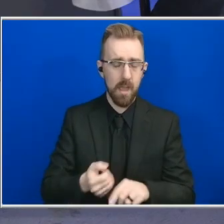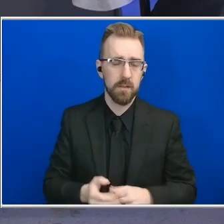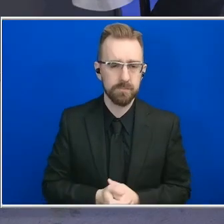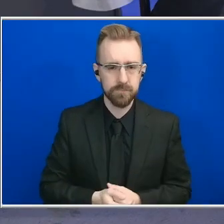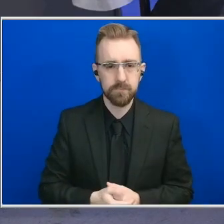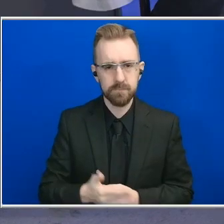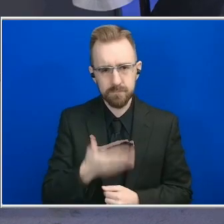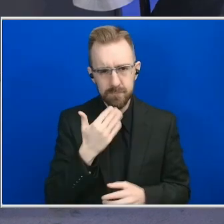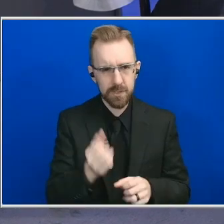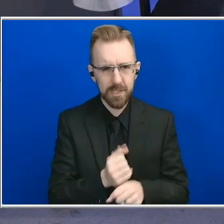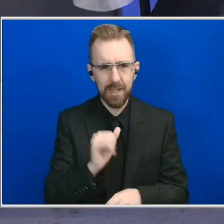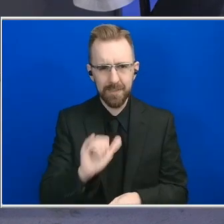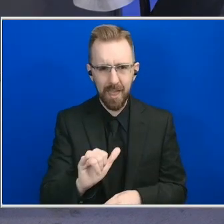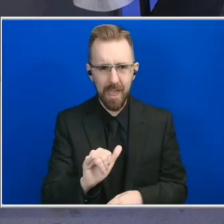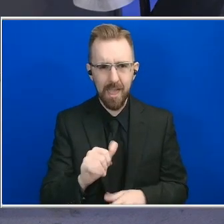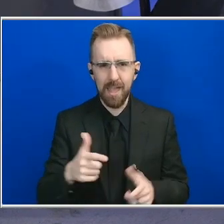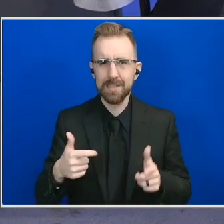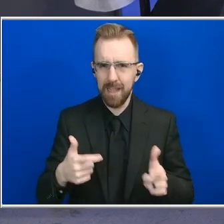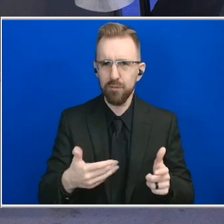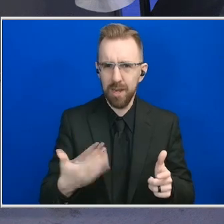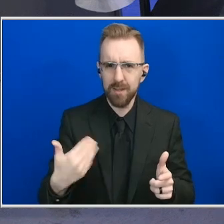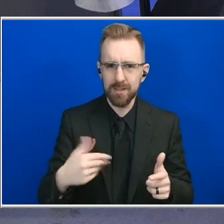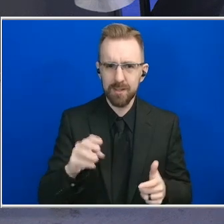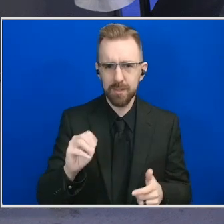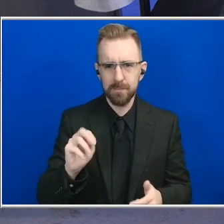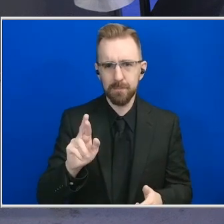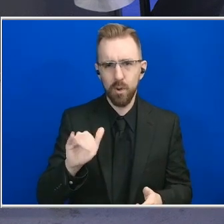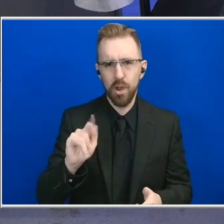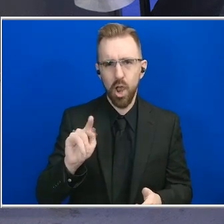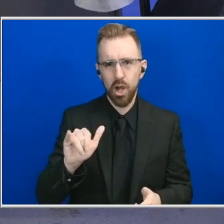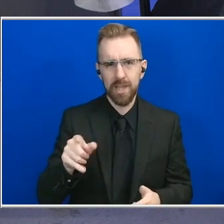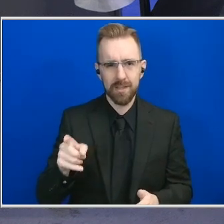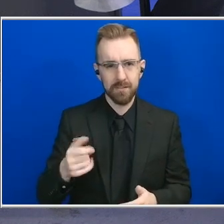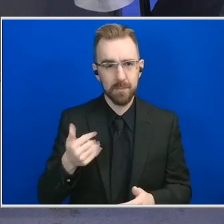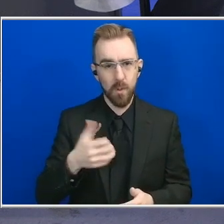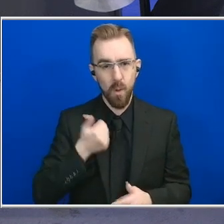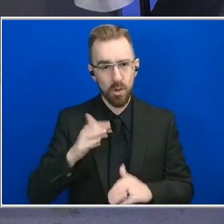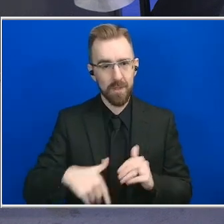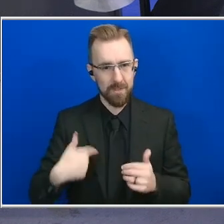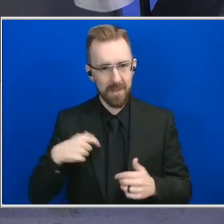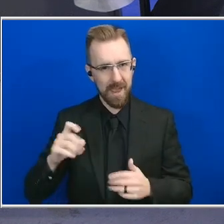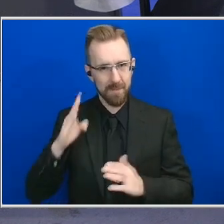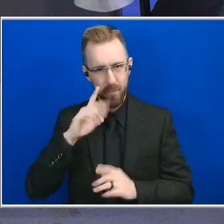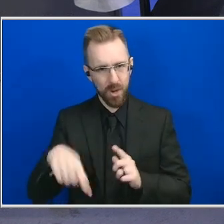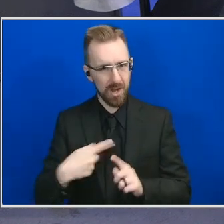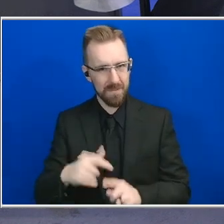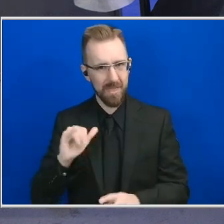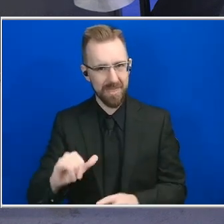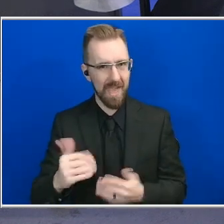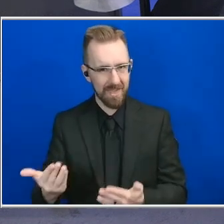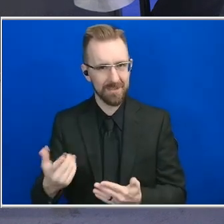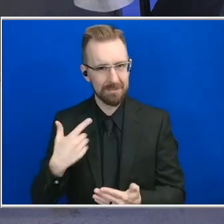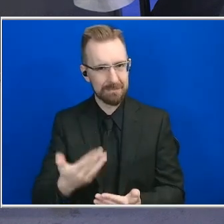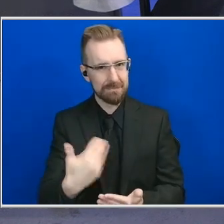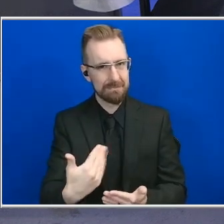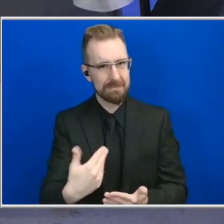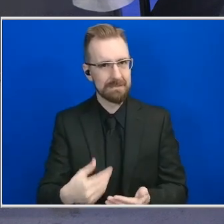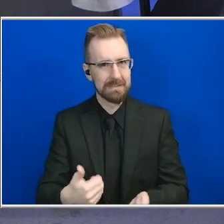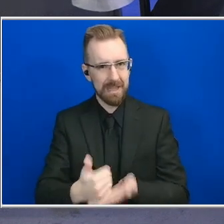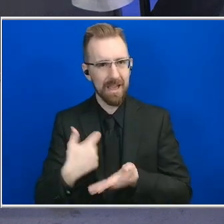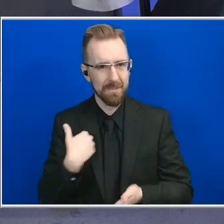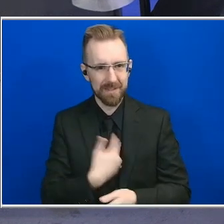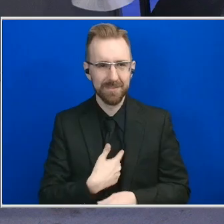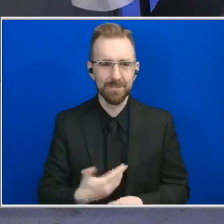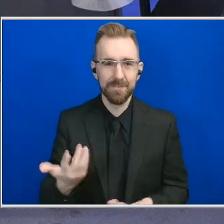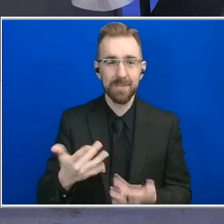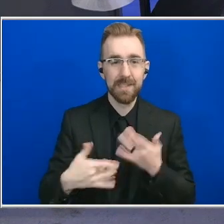because, Moriarty, I think, how much older than I am? We got to be worried about it. So, what excites you the most, Russ, what's coming?